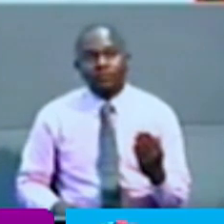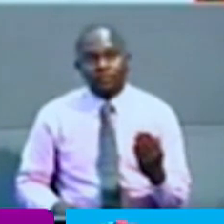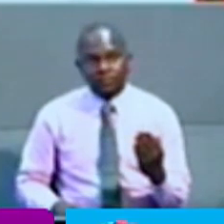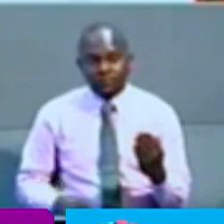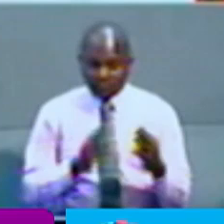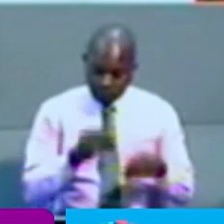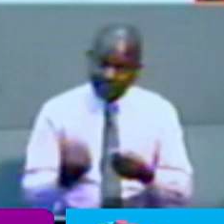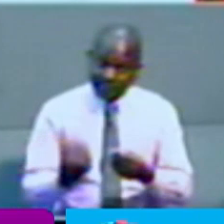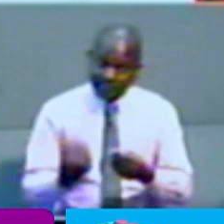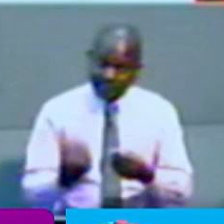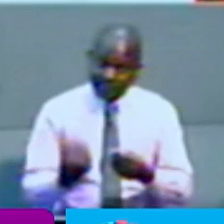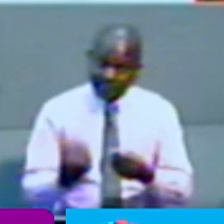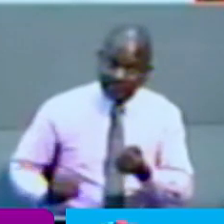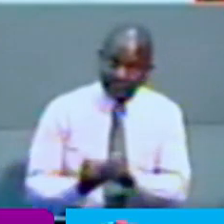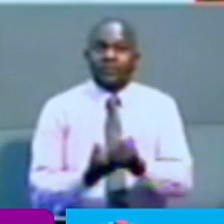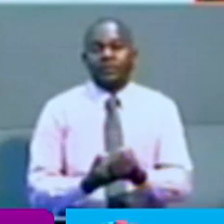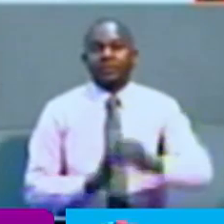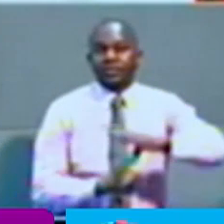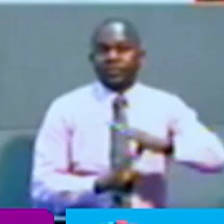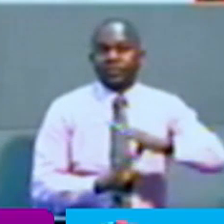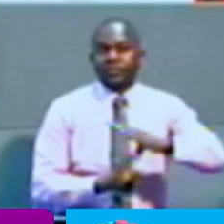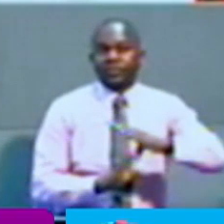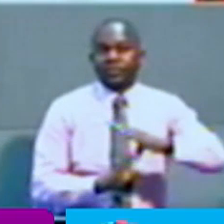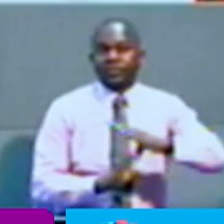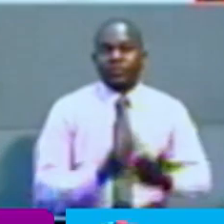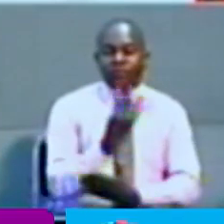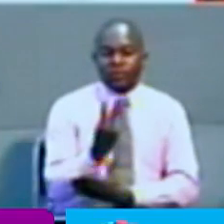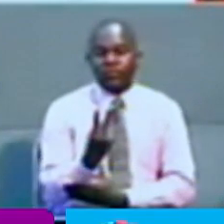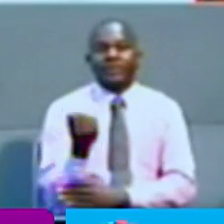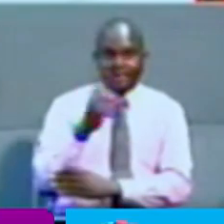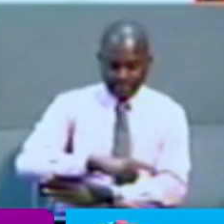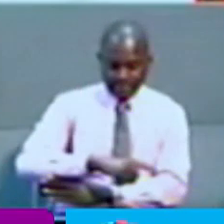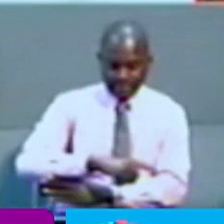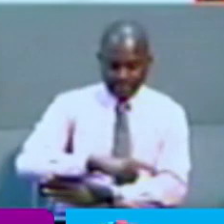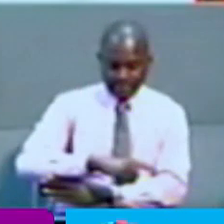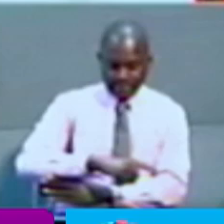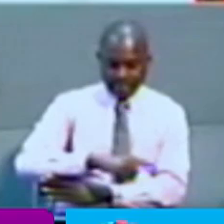so that we may give them support for this limited period of 42 days.